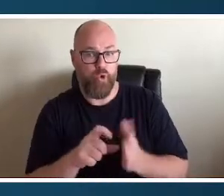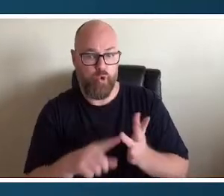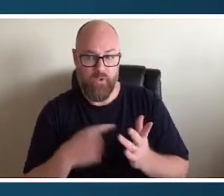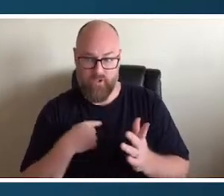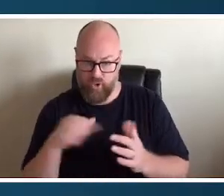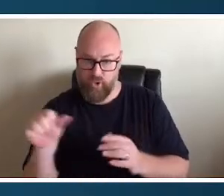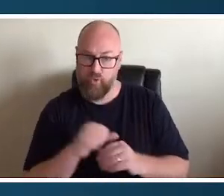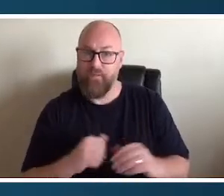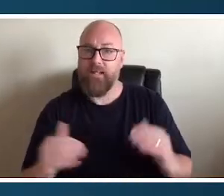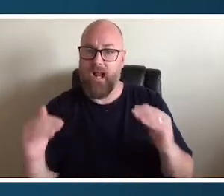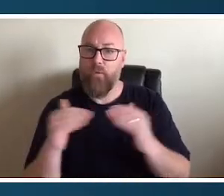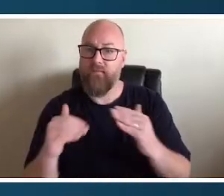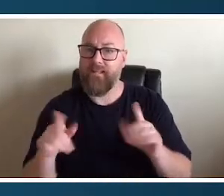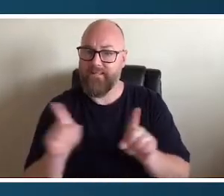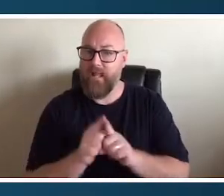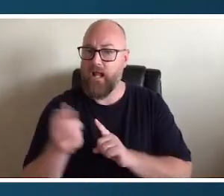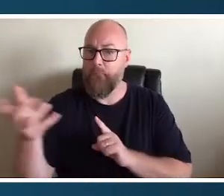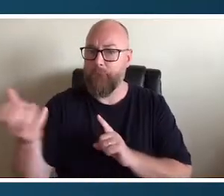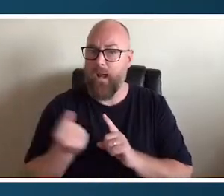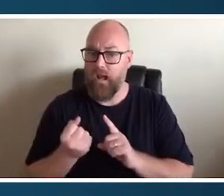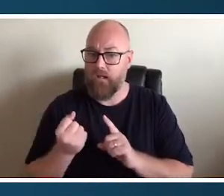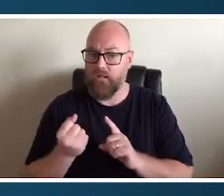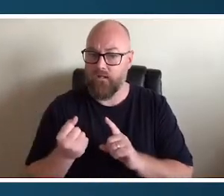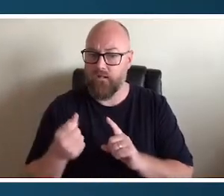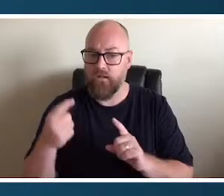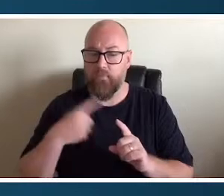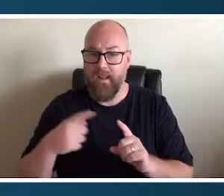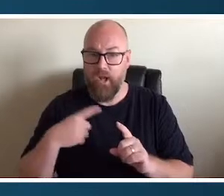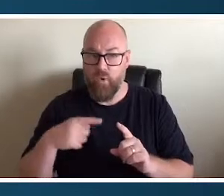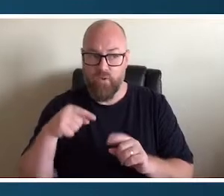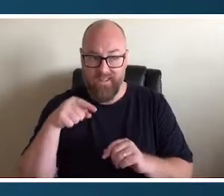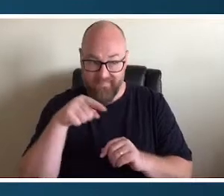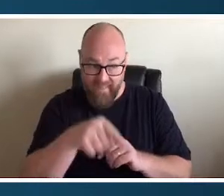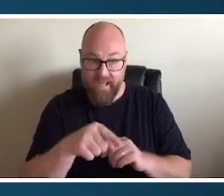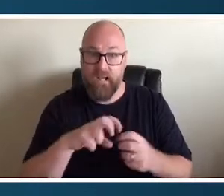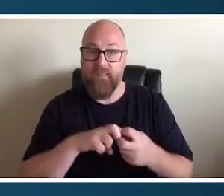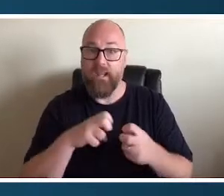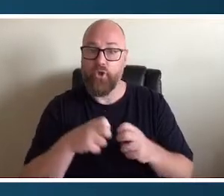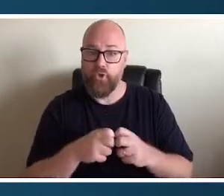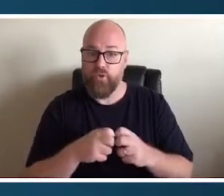an equivalent Australian worker would? Because then the issues around